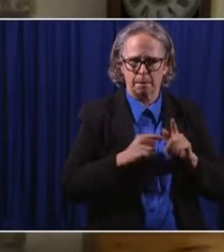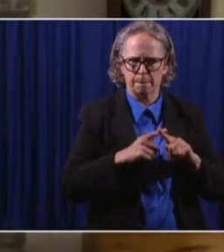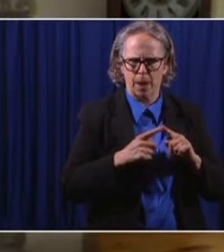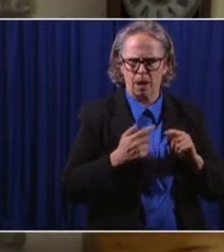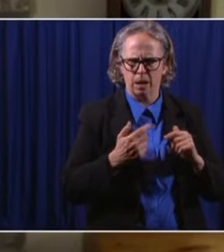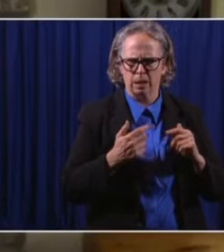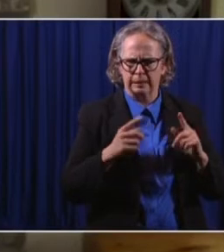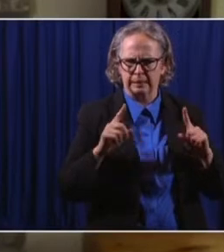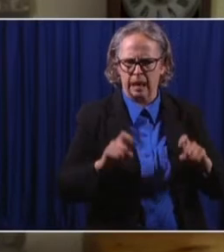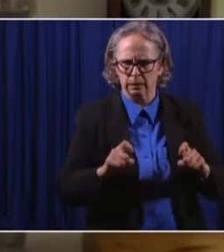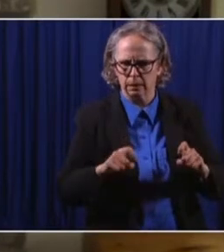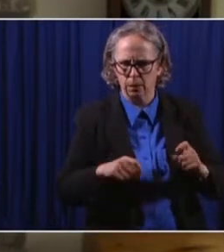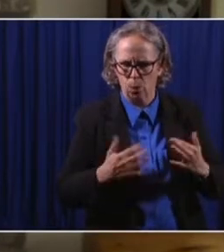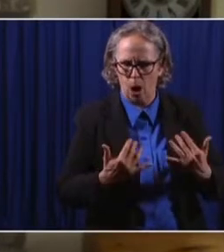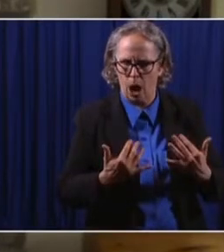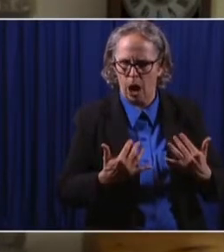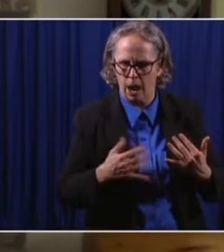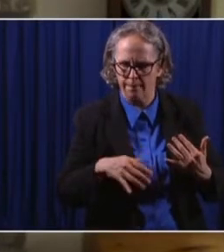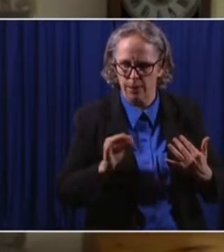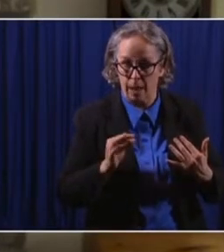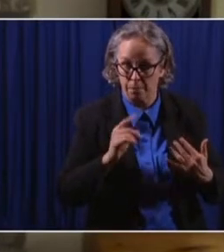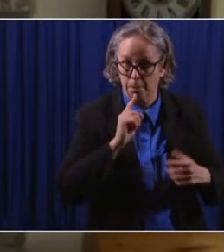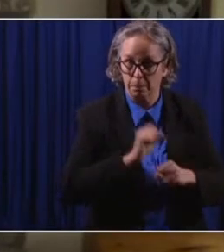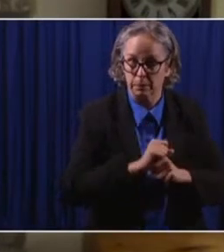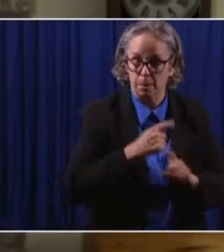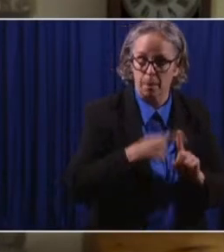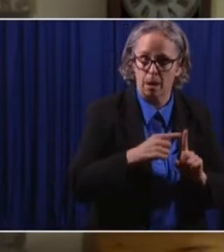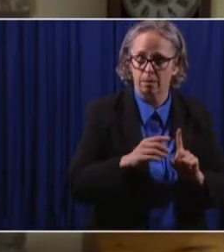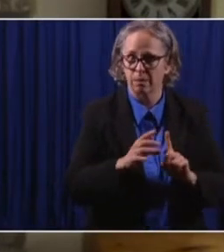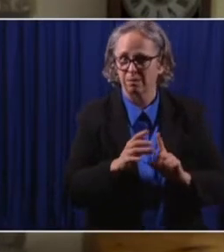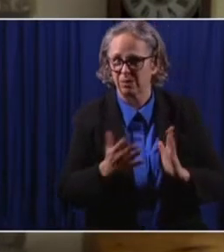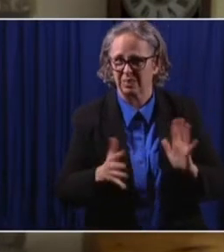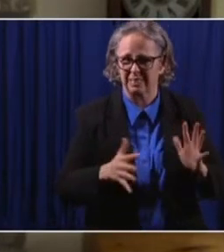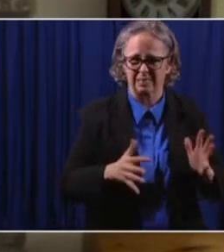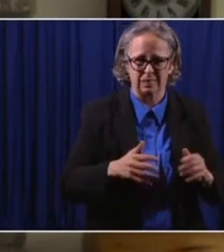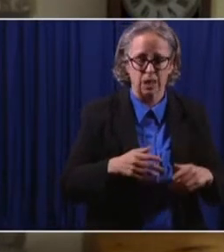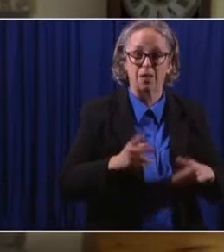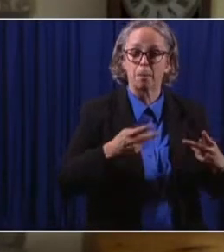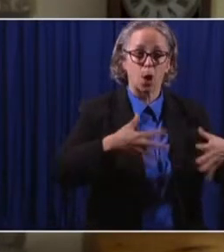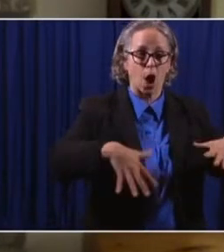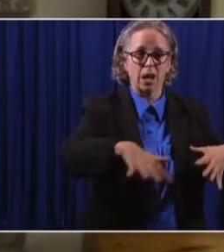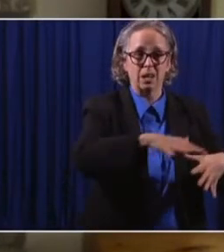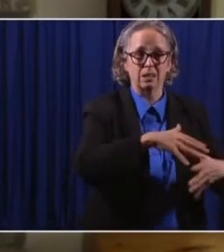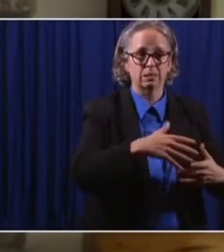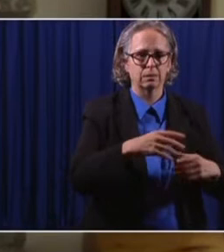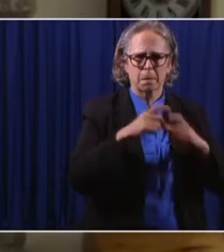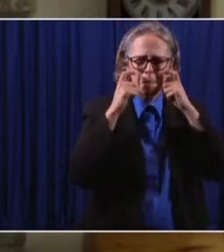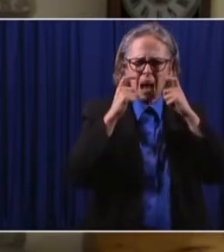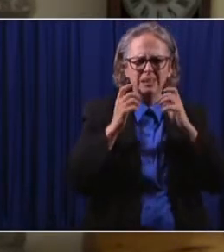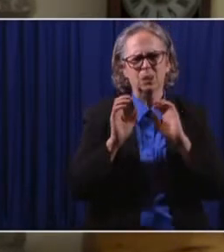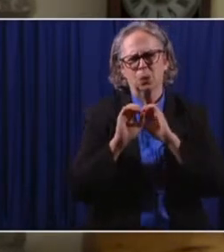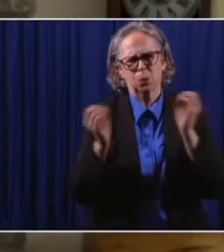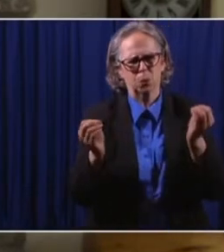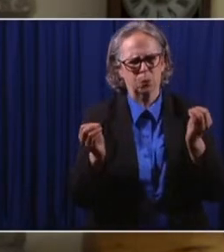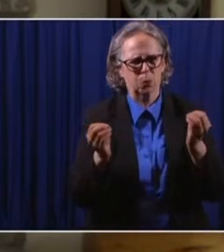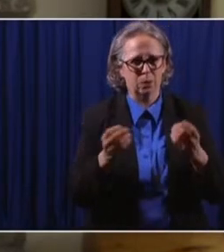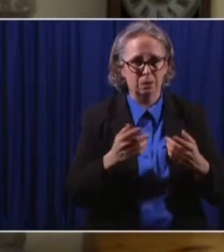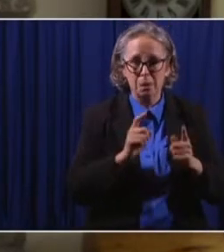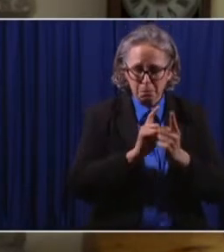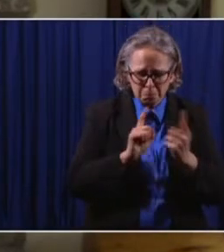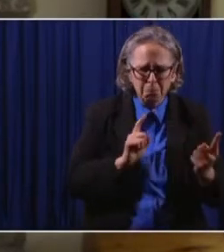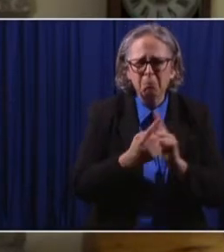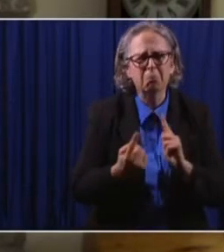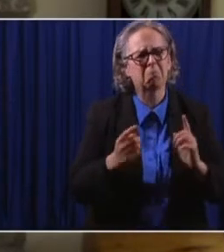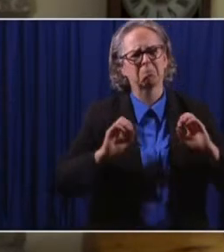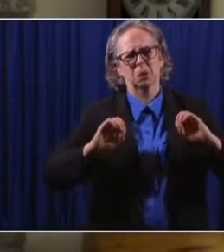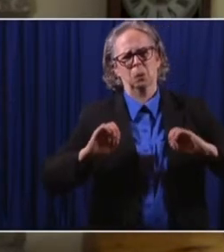results. The attendees at the party have said that there were no masks, no social distancing taking place at the party.